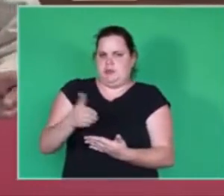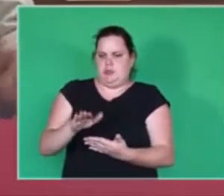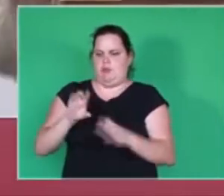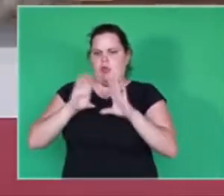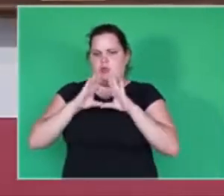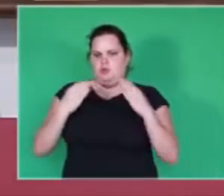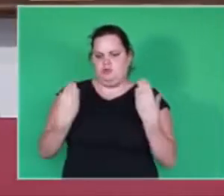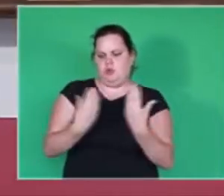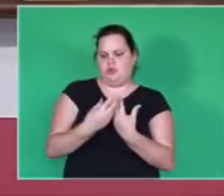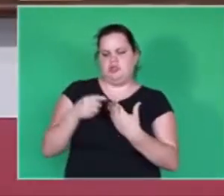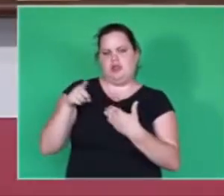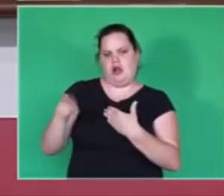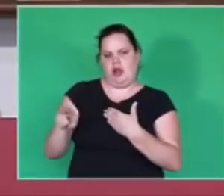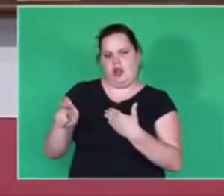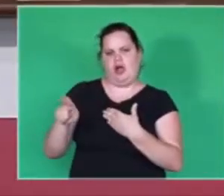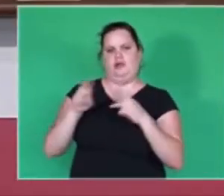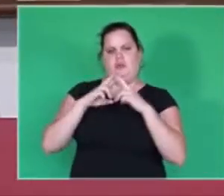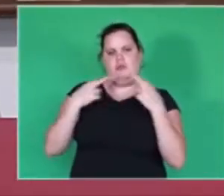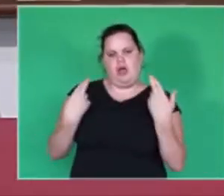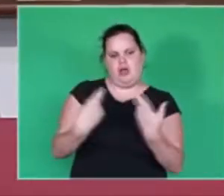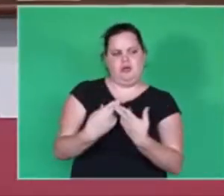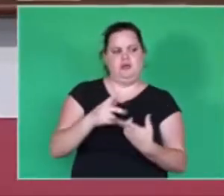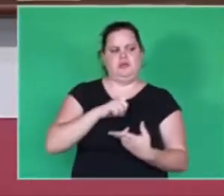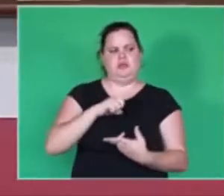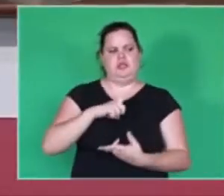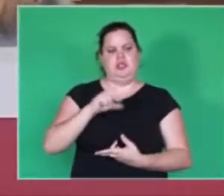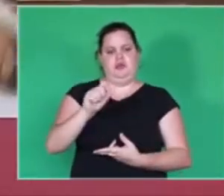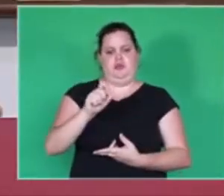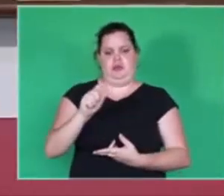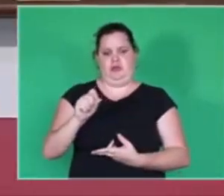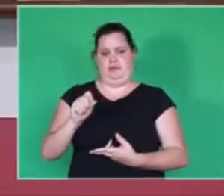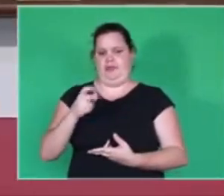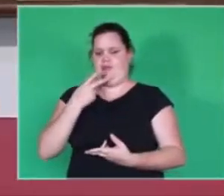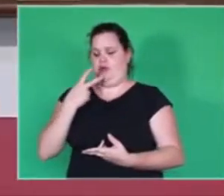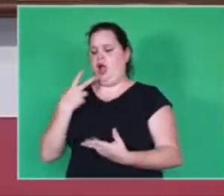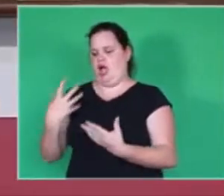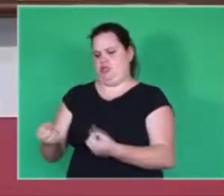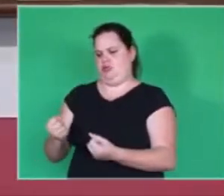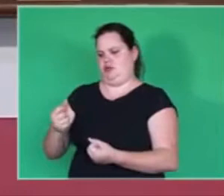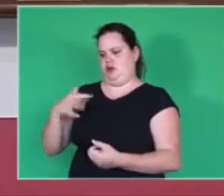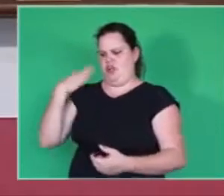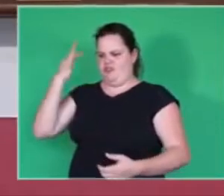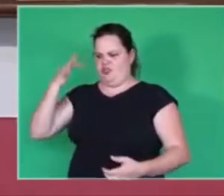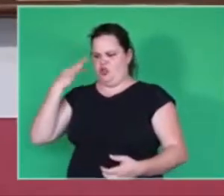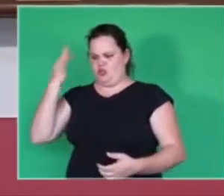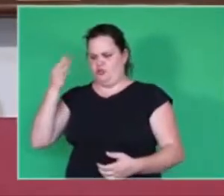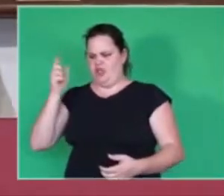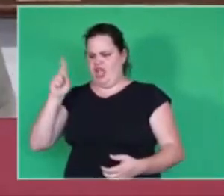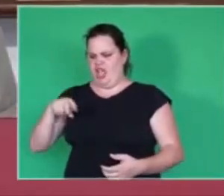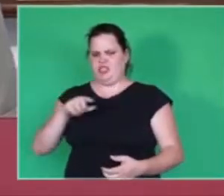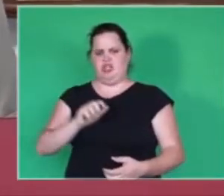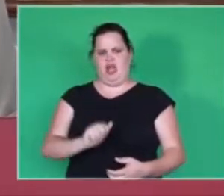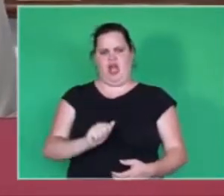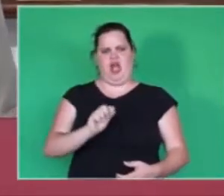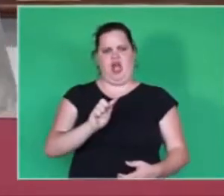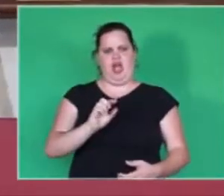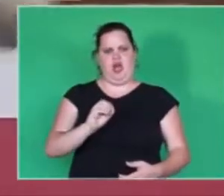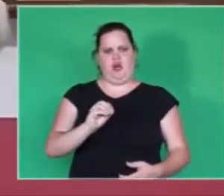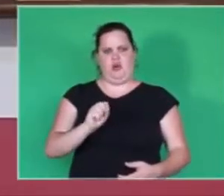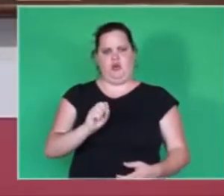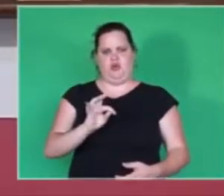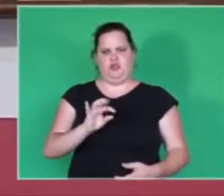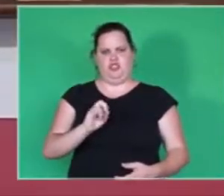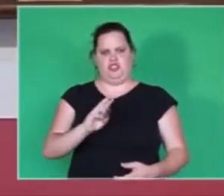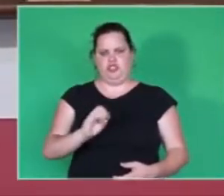And there, the church said, no, the philosophy that is no longer Augustine's, but it's